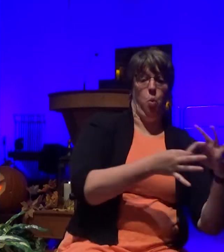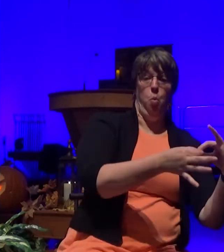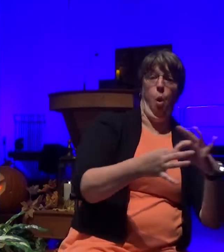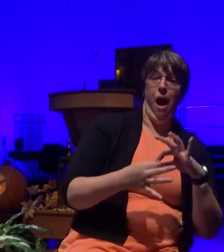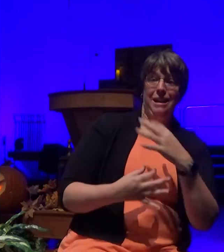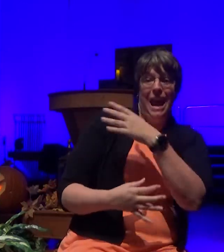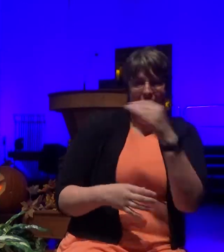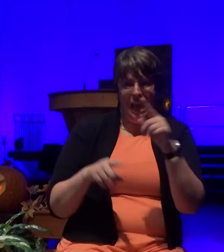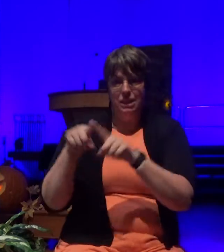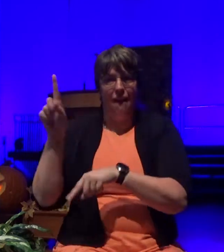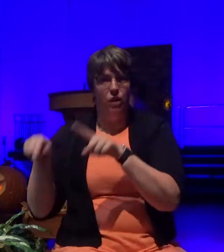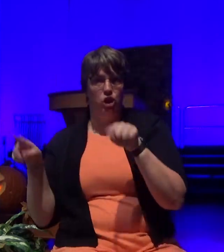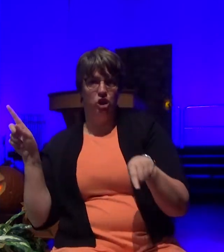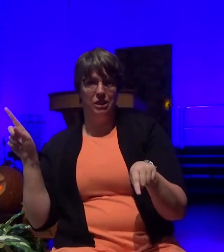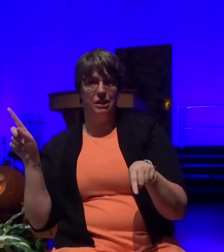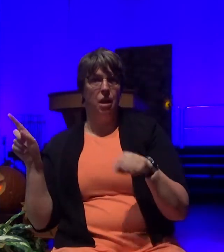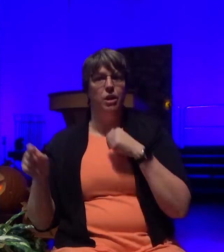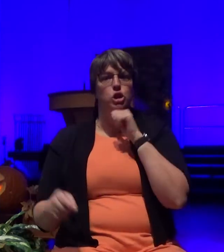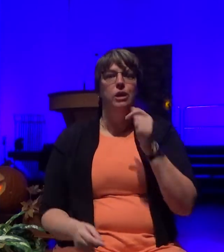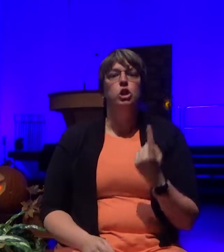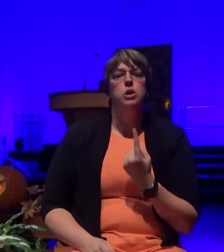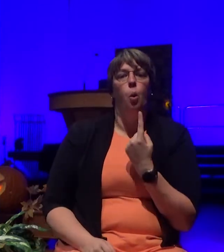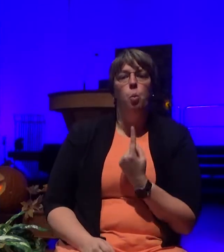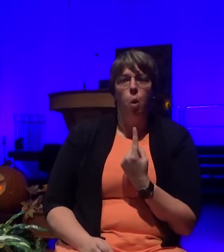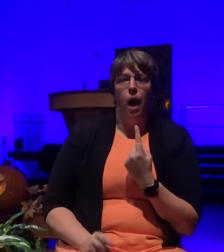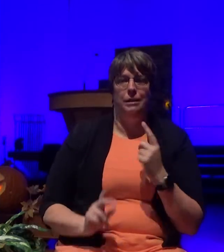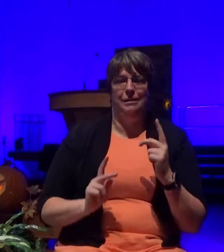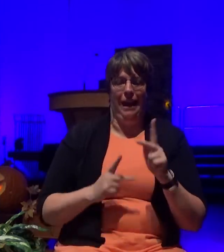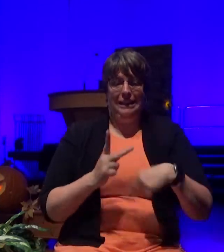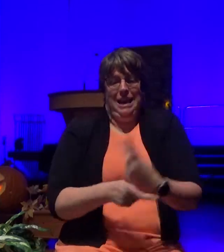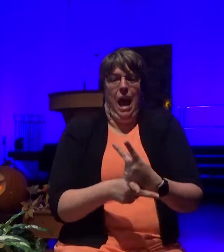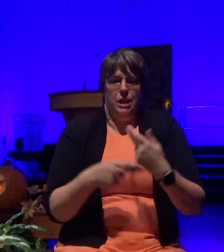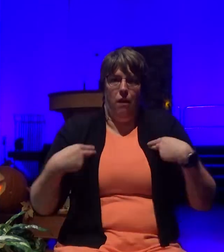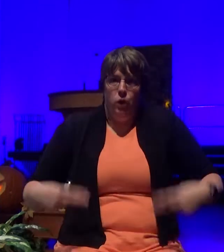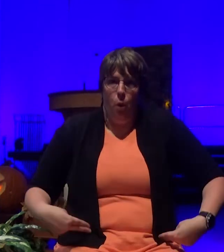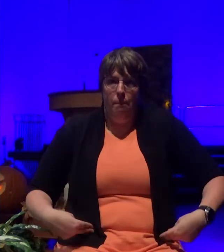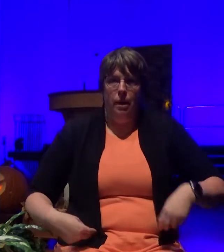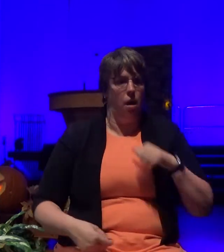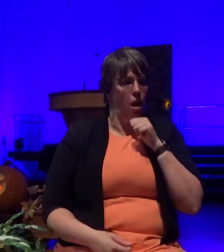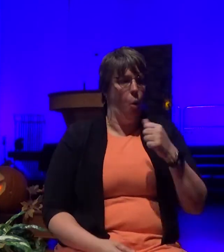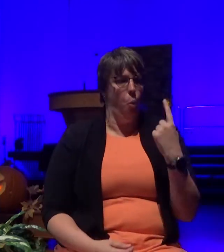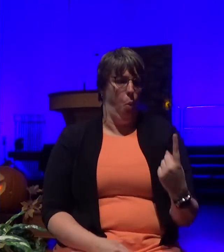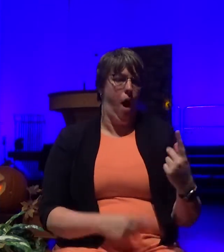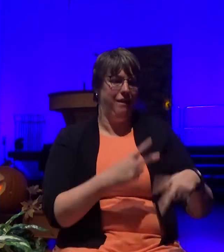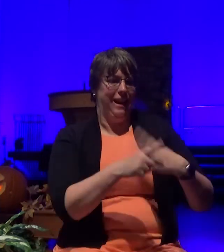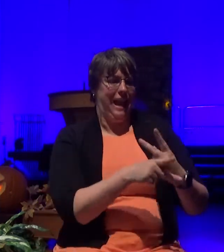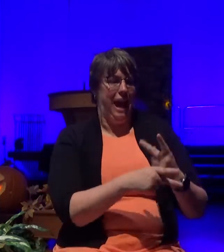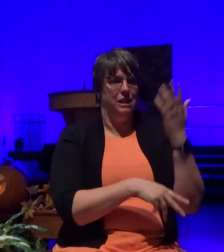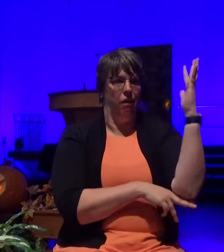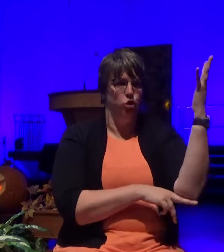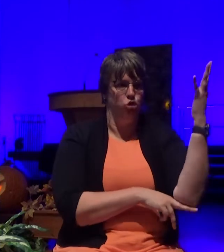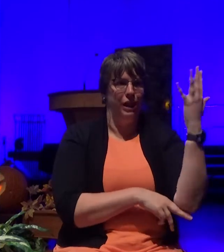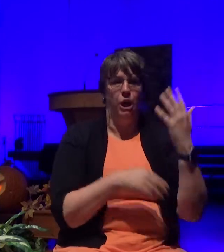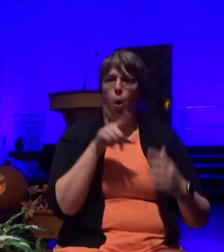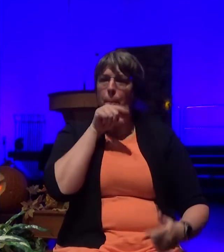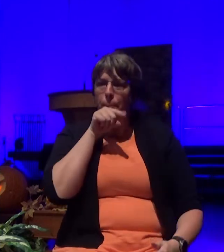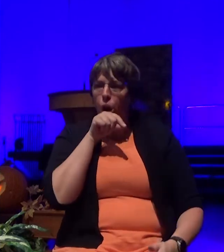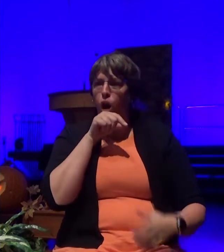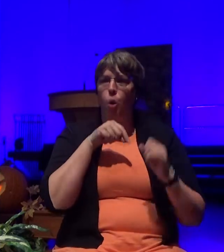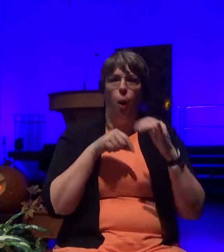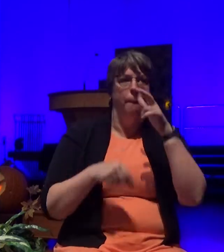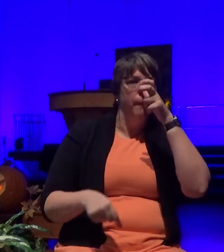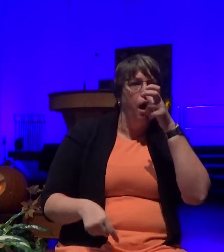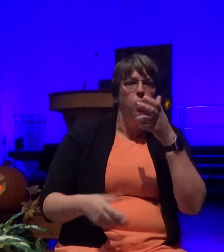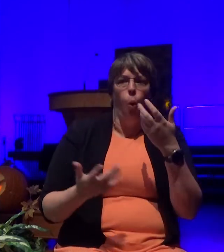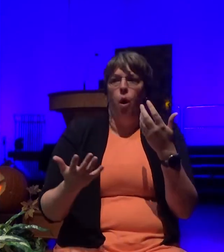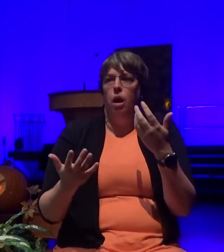kind of human. There isn't just one kind of tree. There isn't just one kind of bird or one kind of insect or one kind